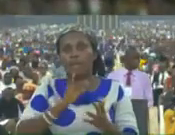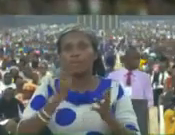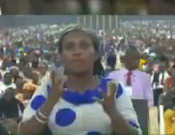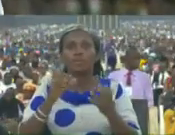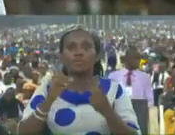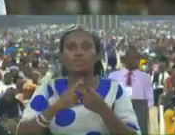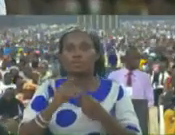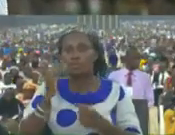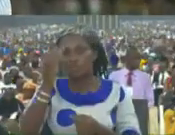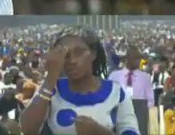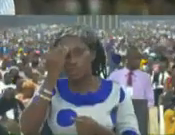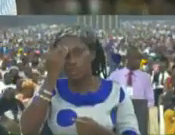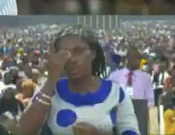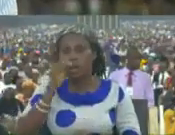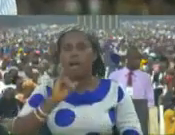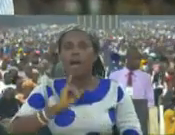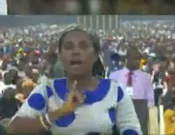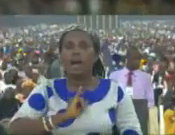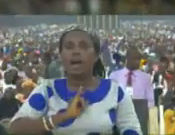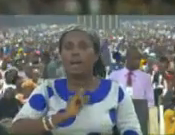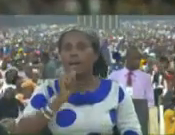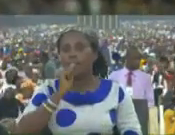I want to know